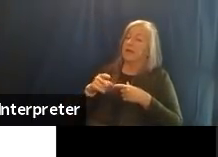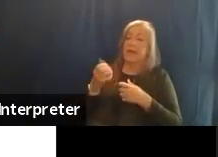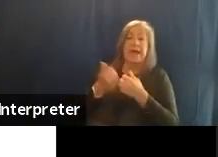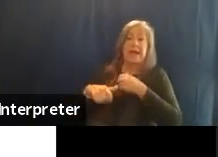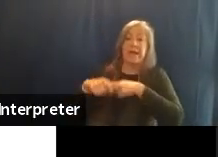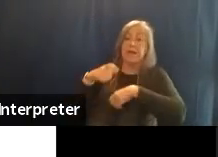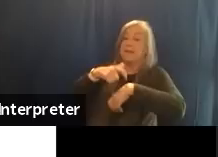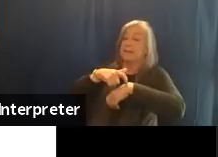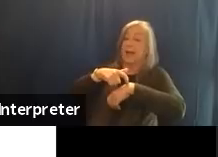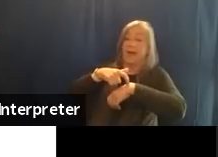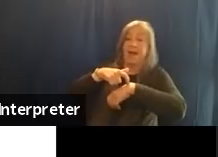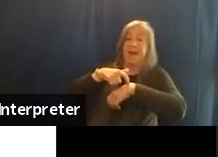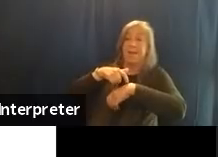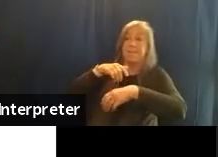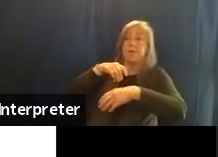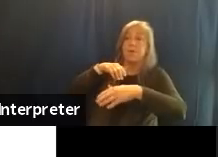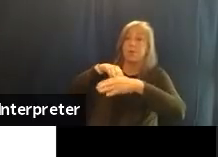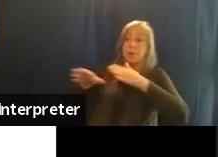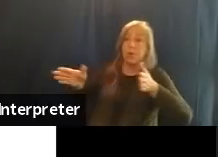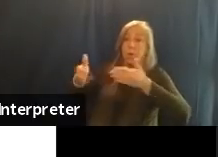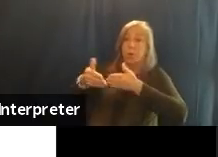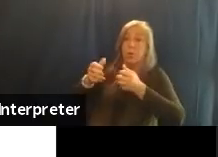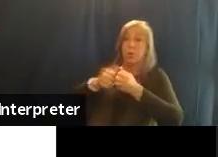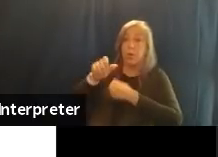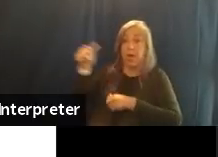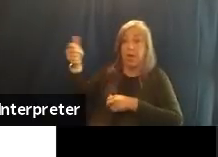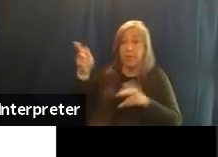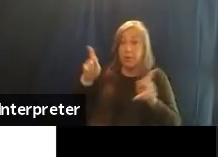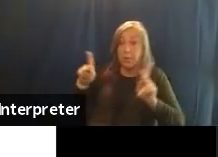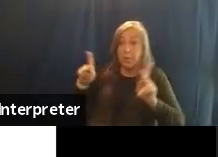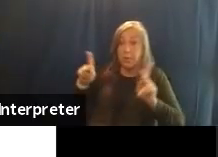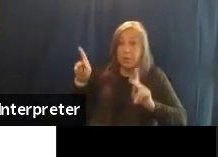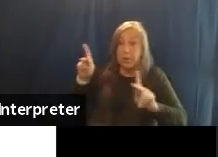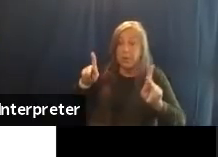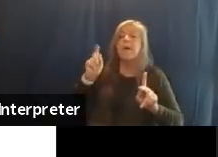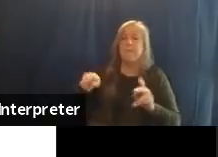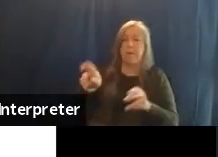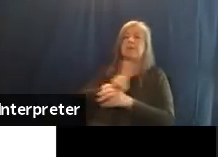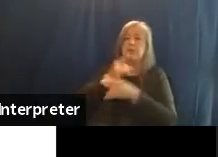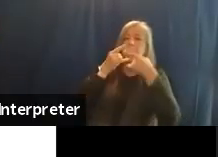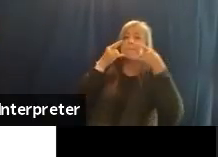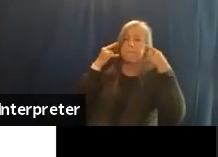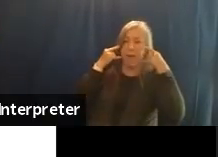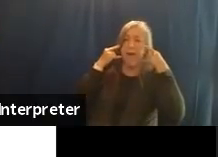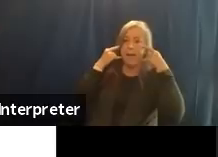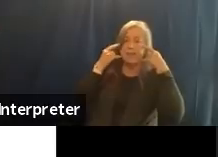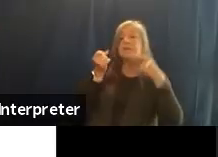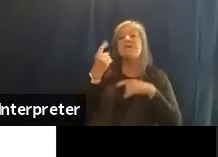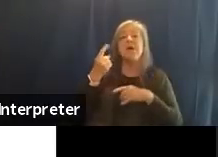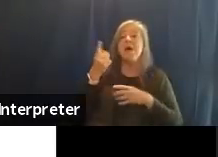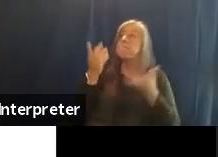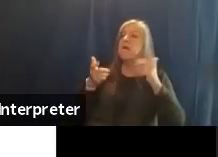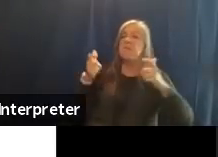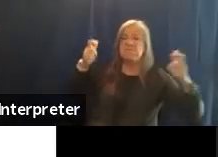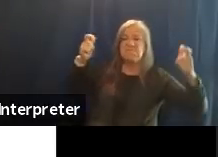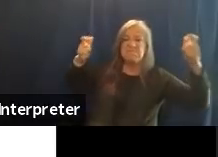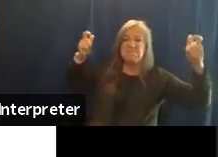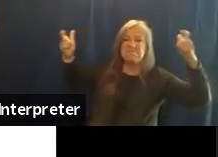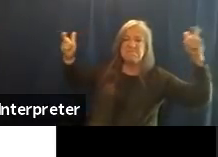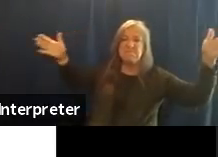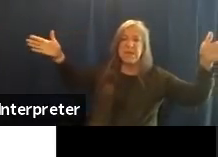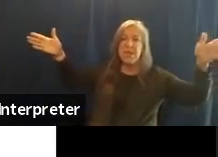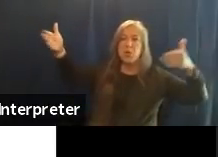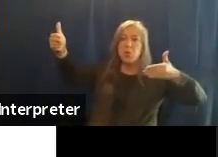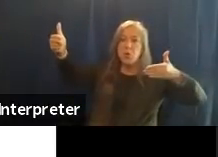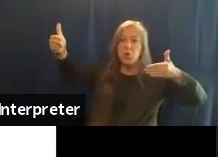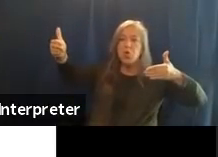in a room with other people. So even if you're in a large room and you're 15 or 20 feet away from somebody, you're still in a room with